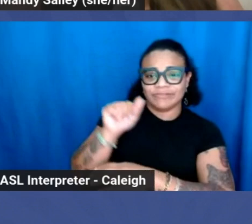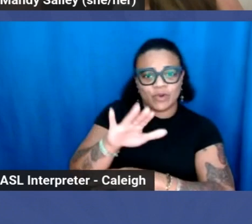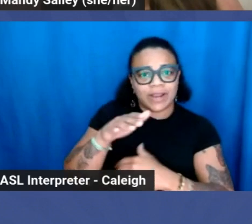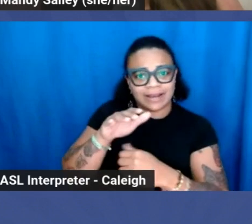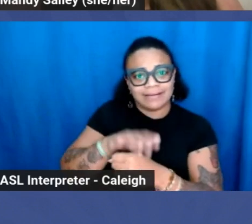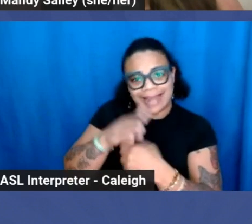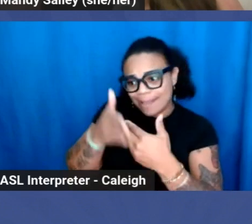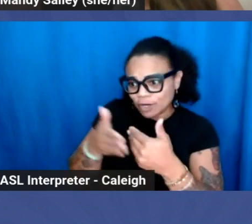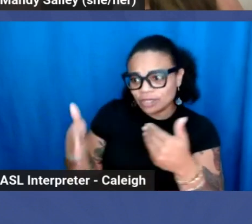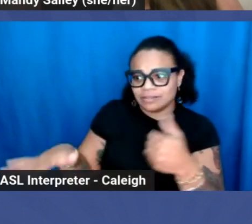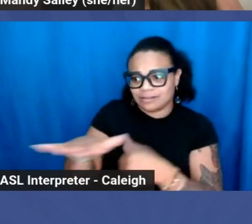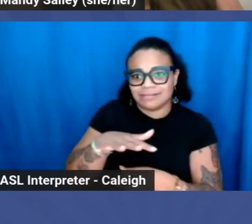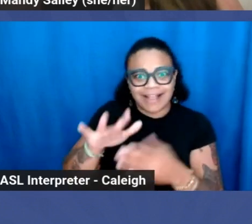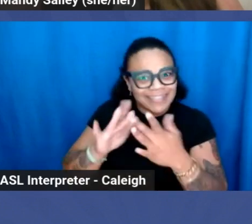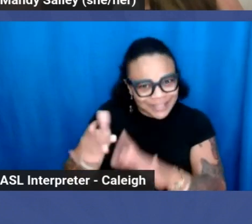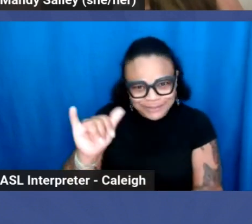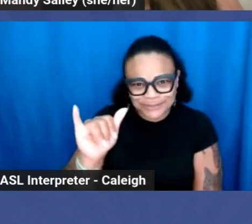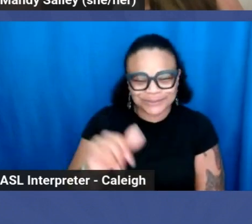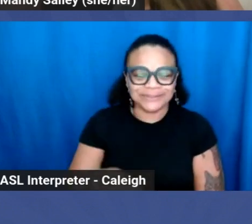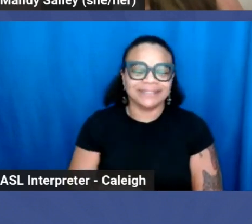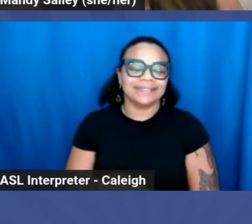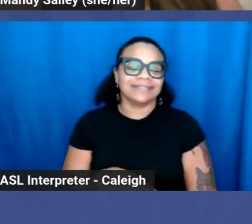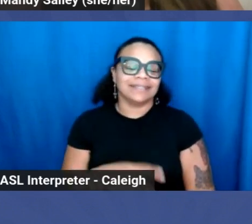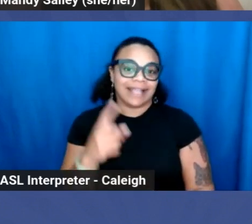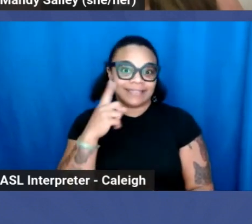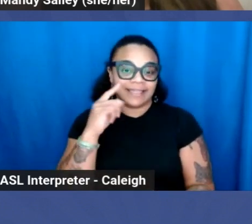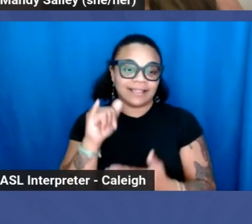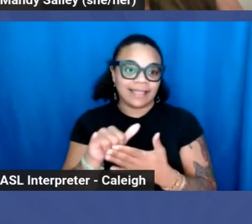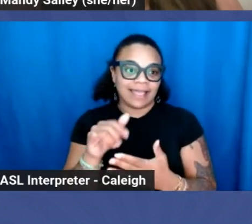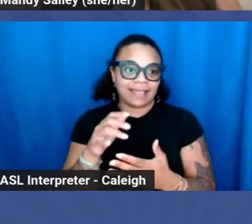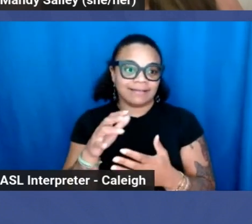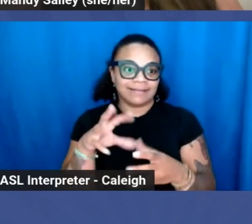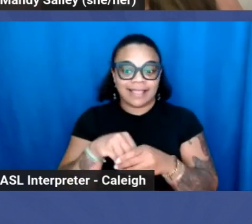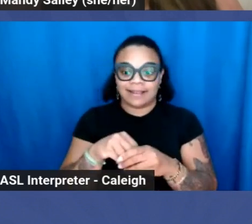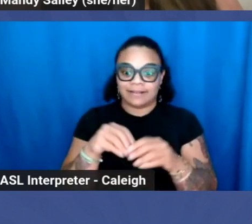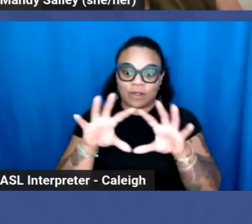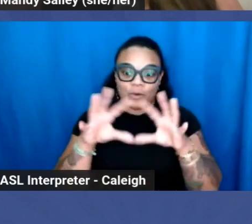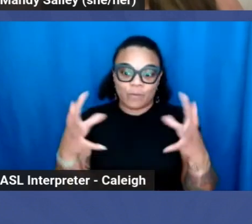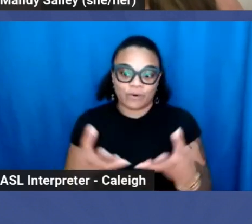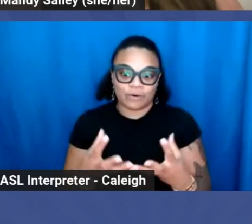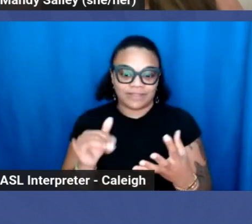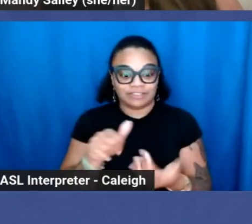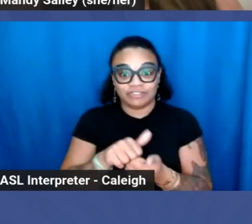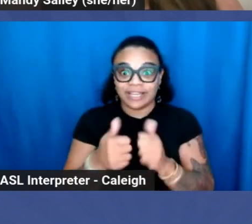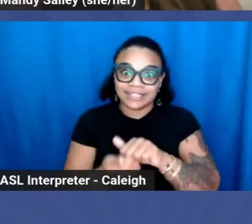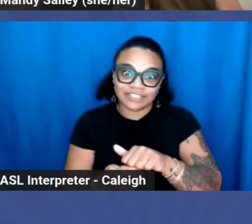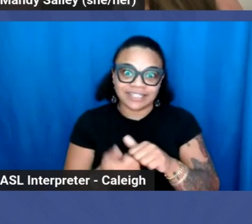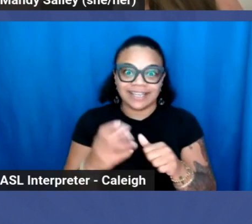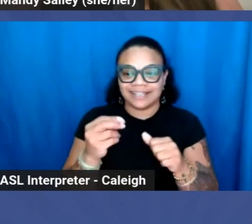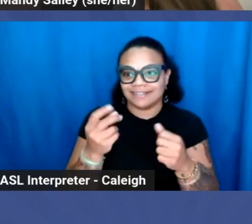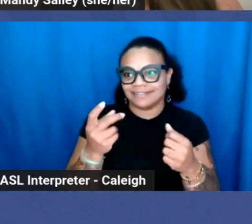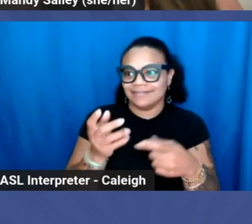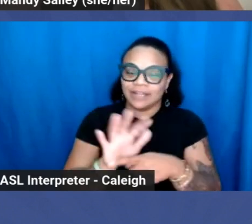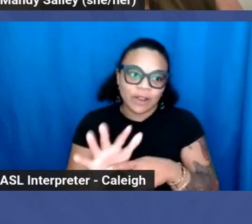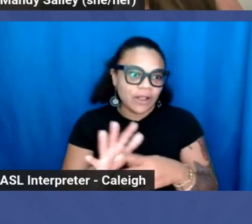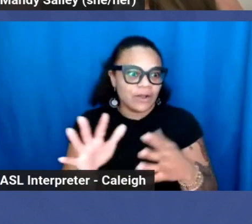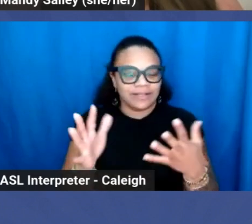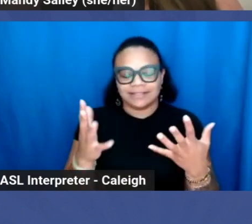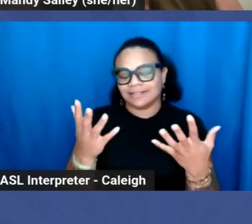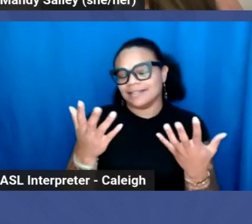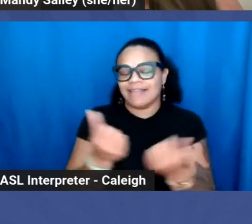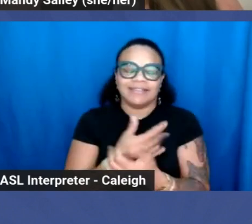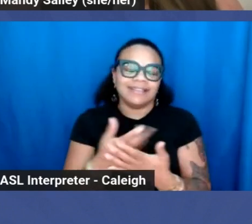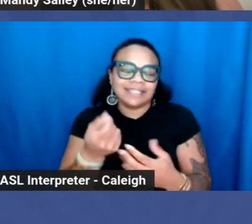spaces, so I think that in a changing world where it's video, it's like it's just a little different than it used to